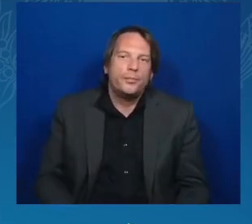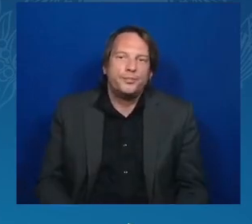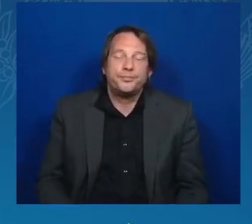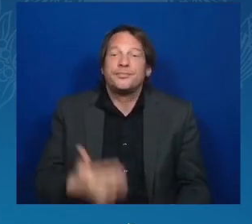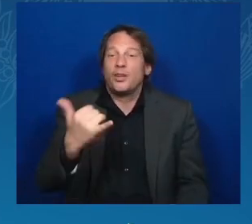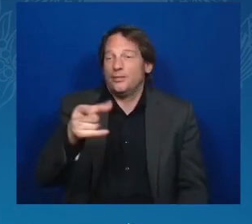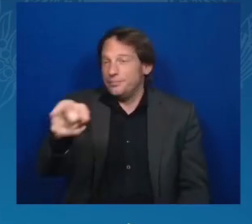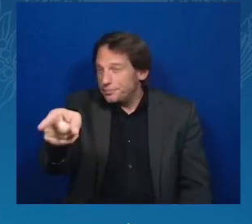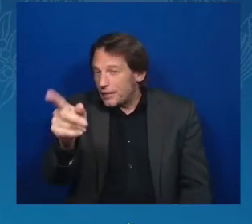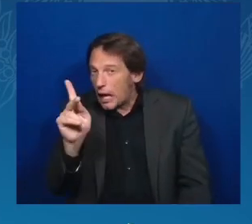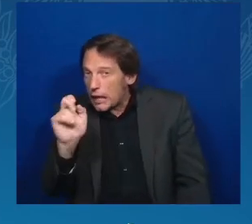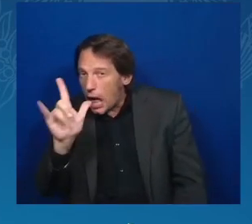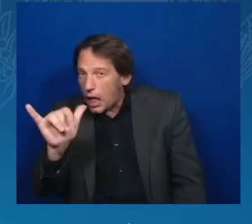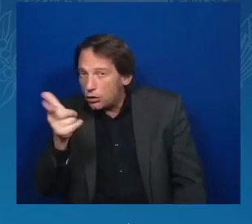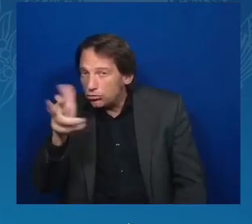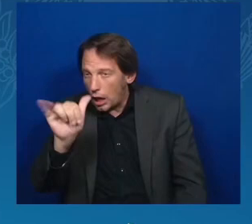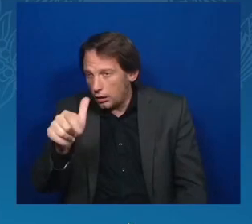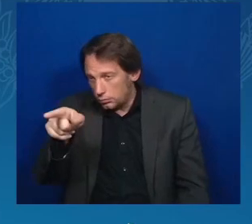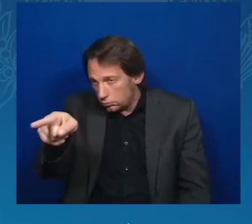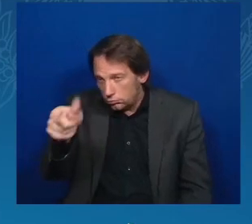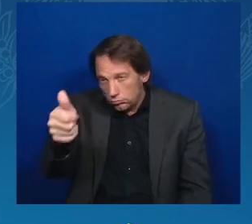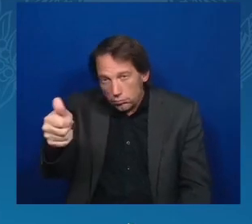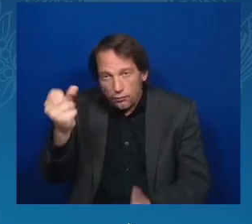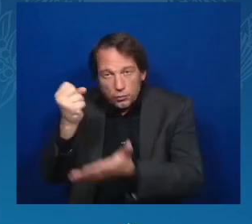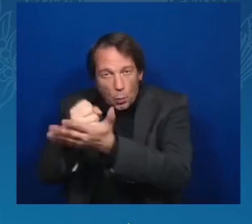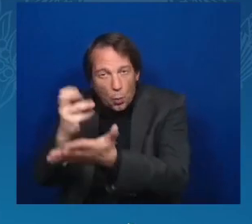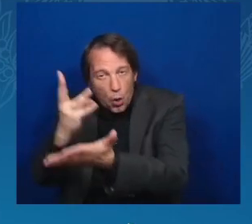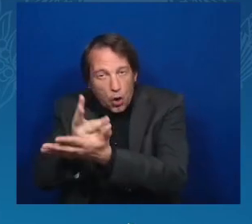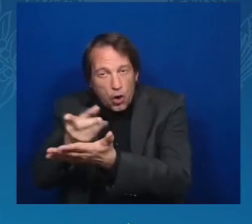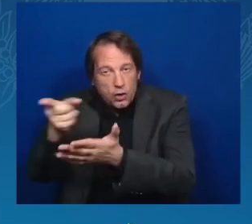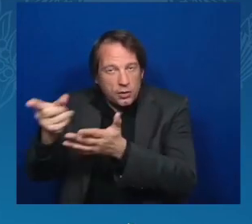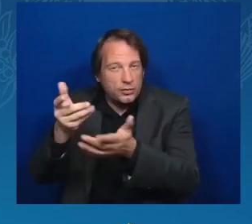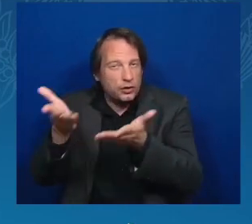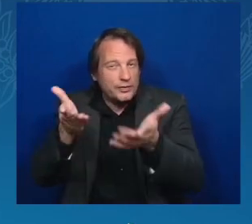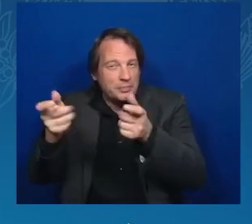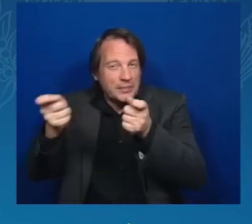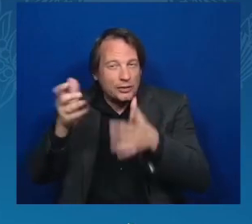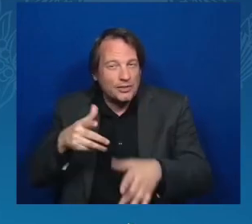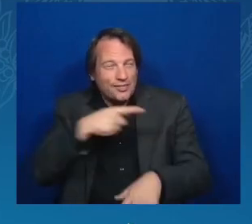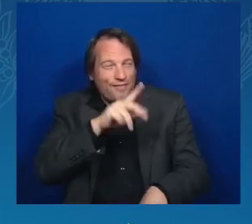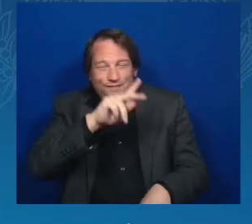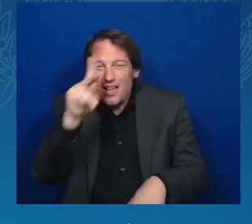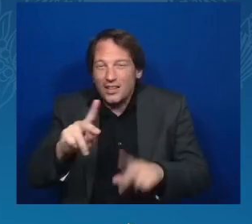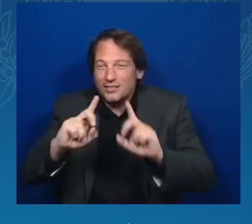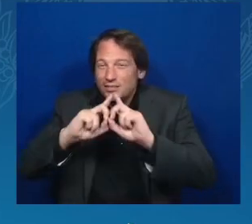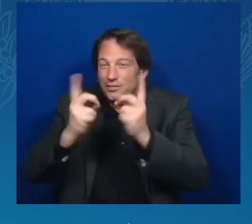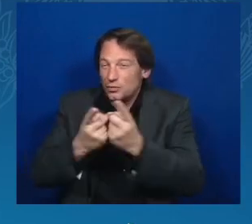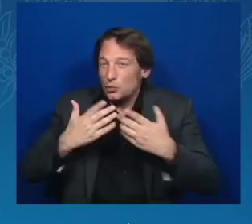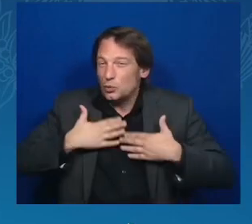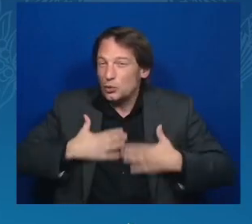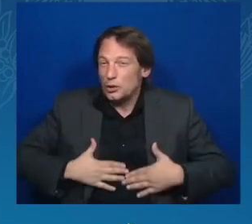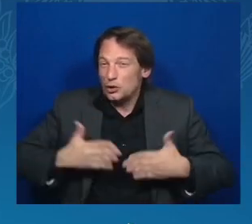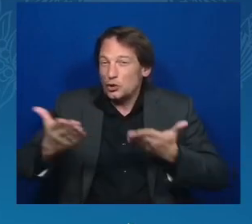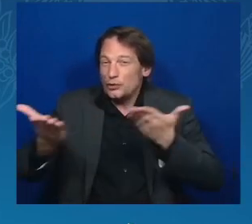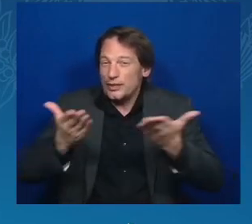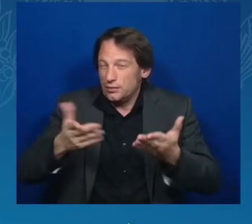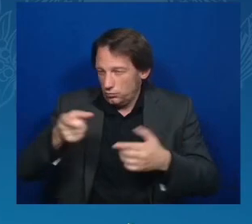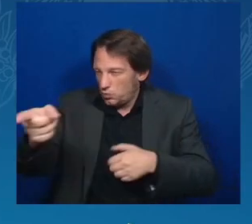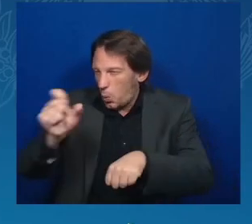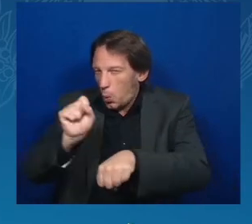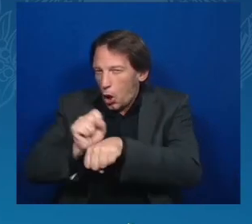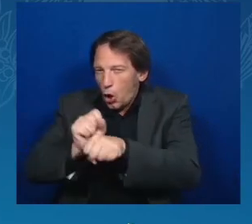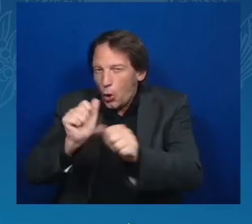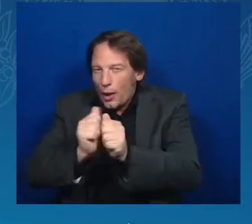Manager at the Philadelphia Department of Human Services, and you work with people who are